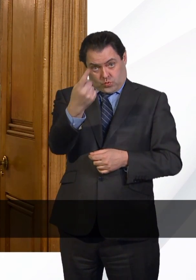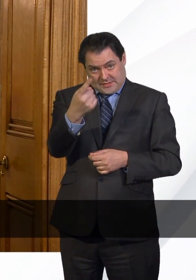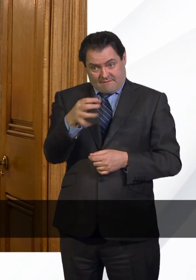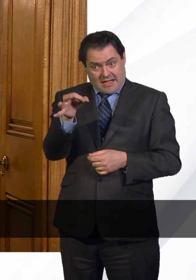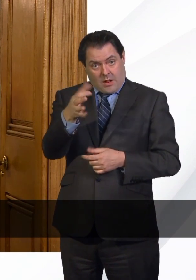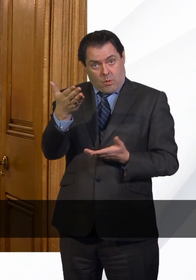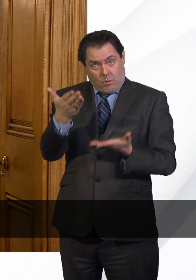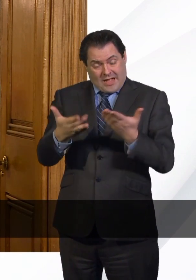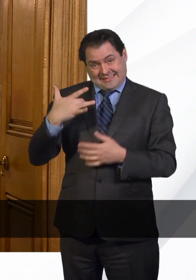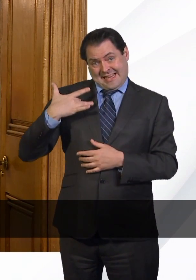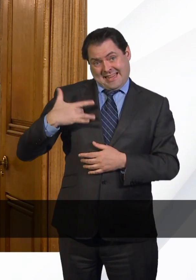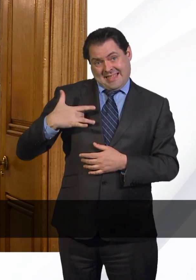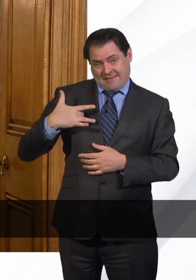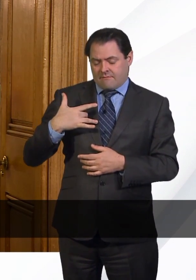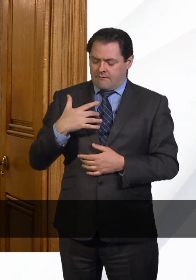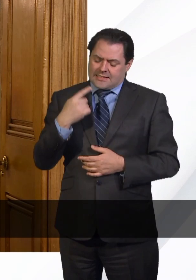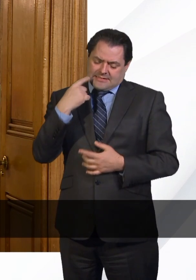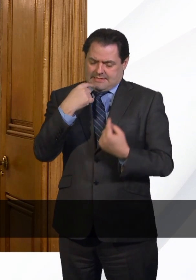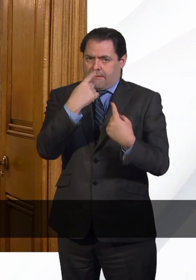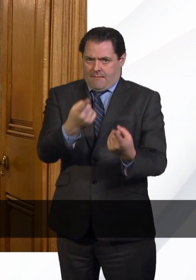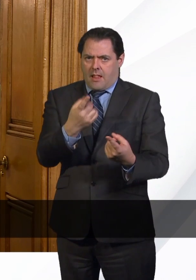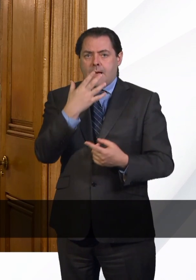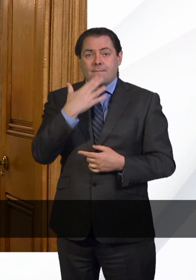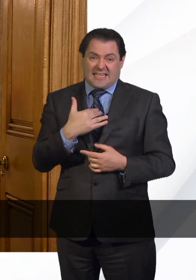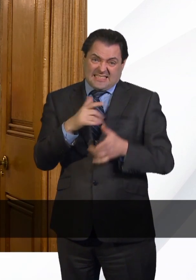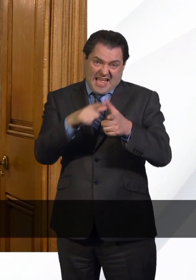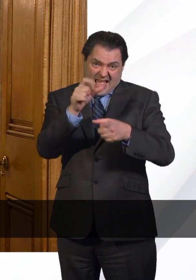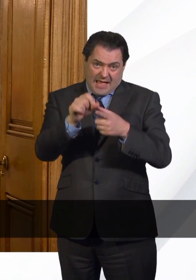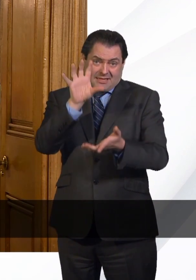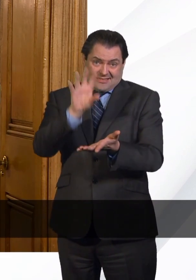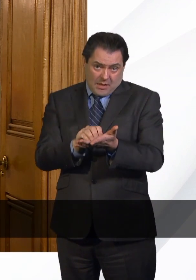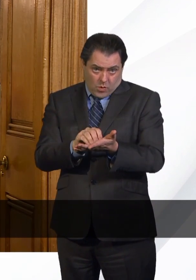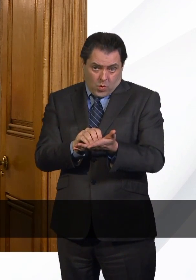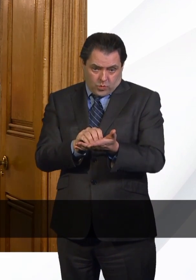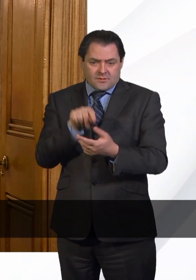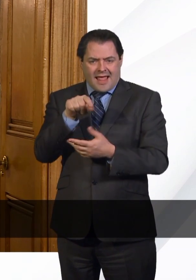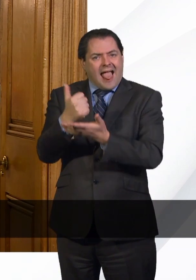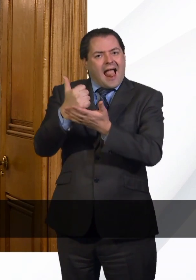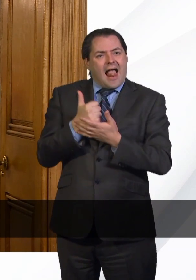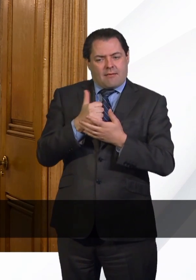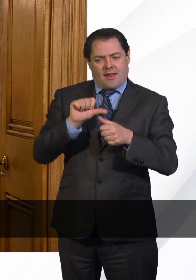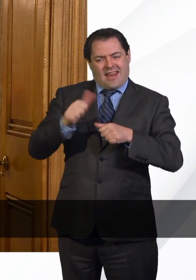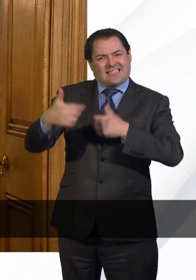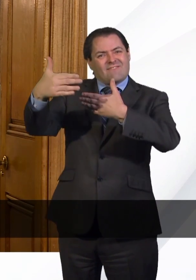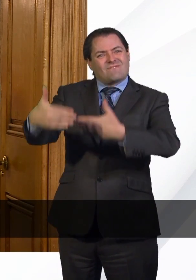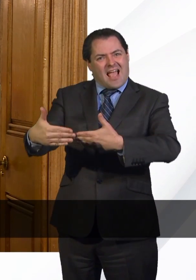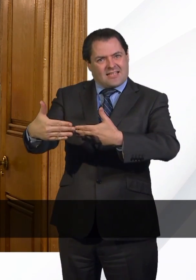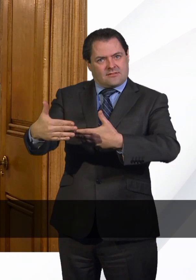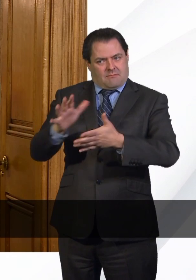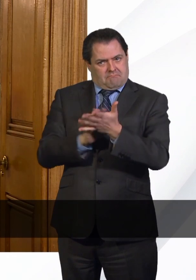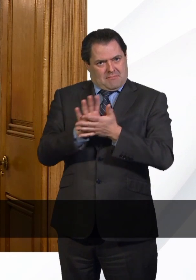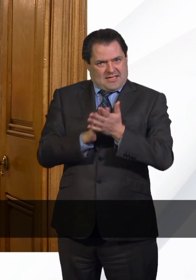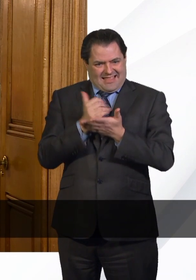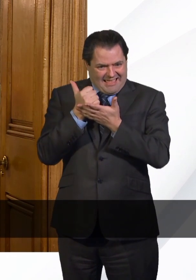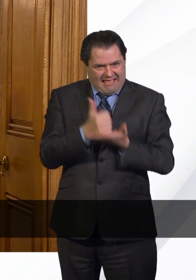simple message. Please download the app to protect the NHS and save lives.